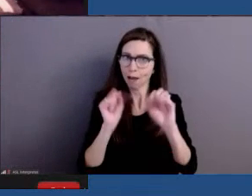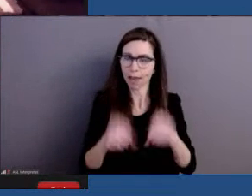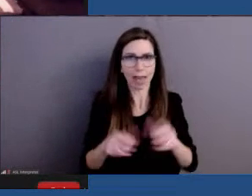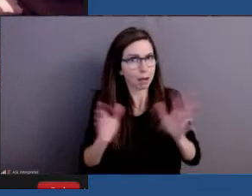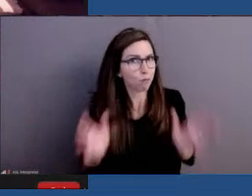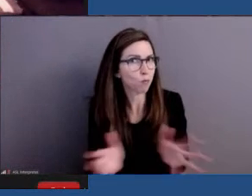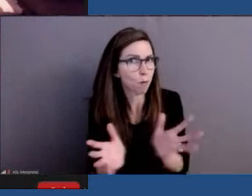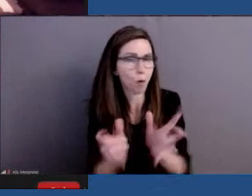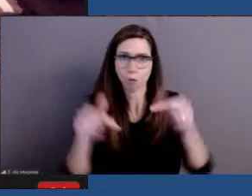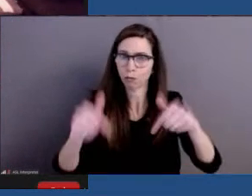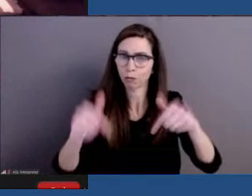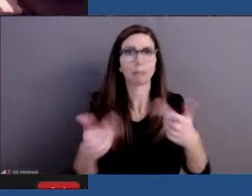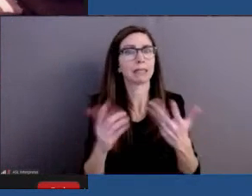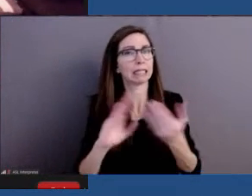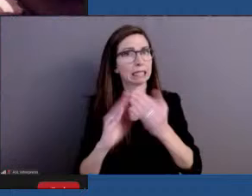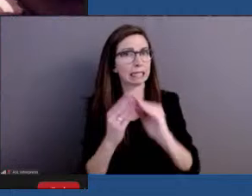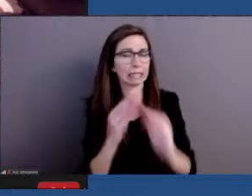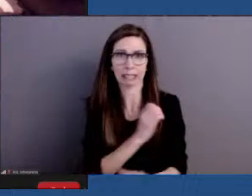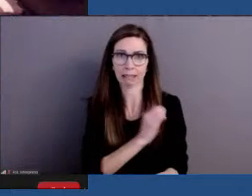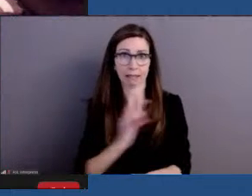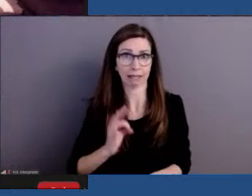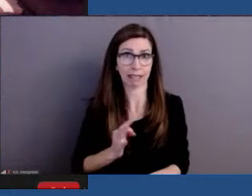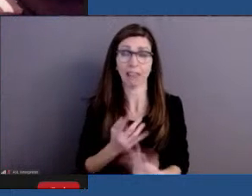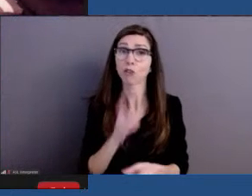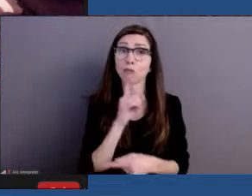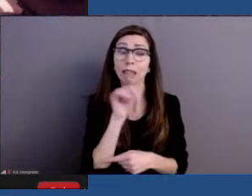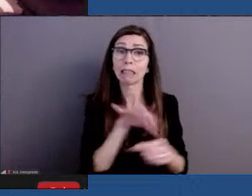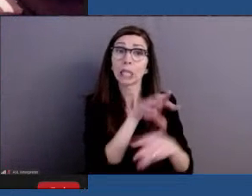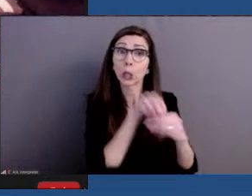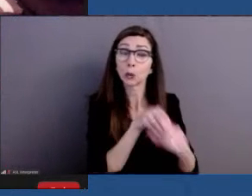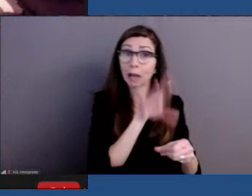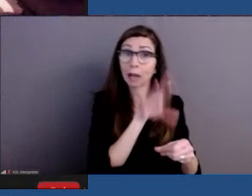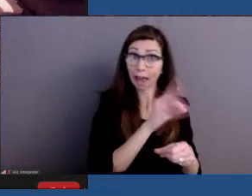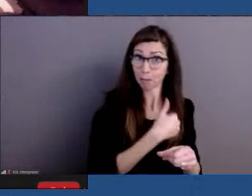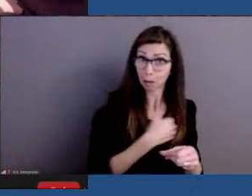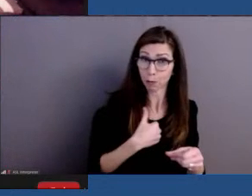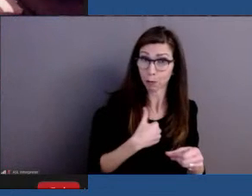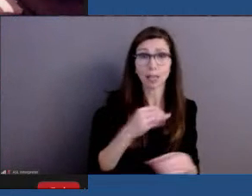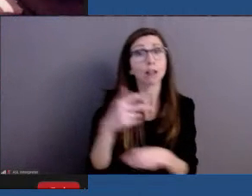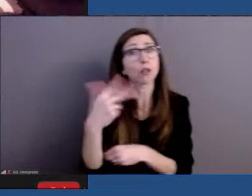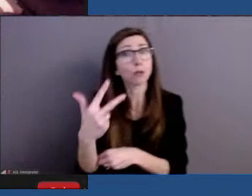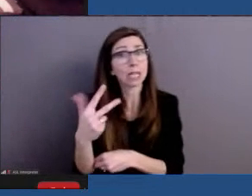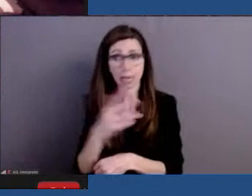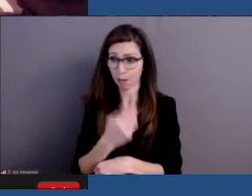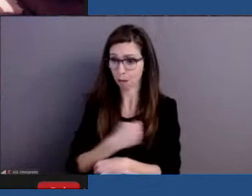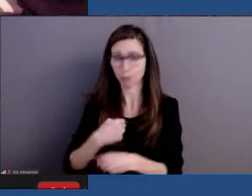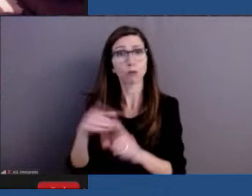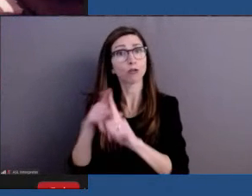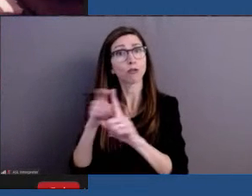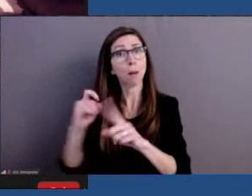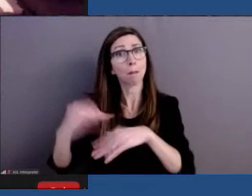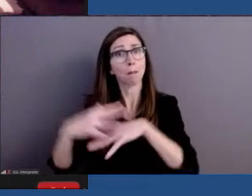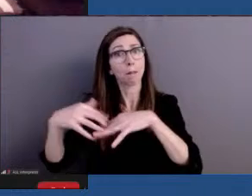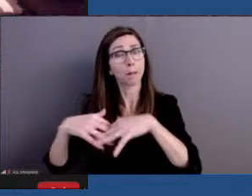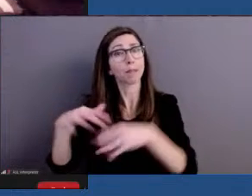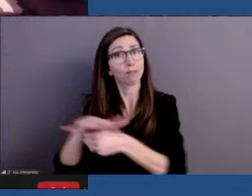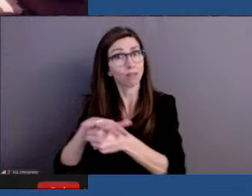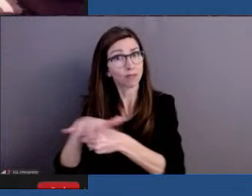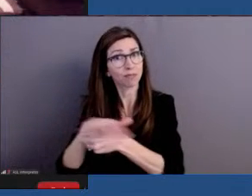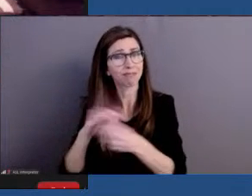Committee includes 8 members and 3 reserve members, many of whom are with us today, and it's so nice to see you